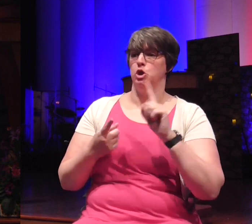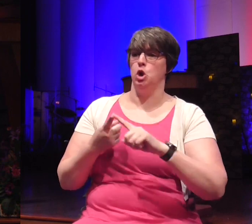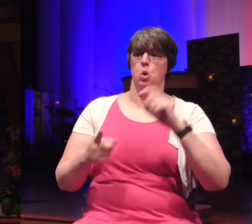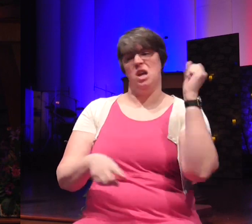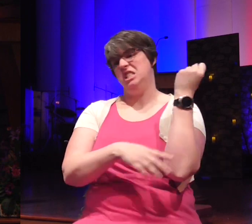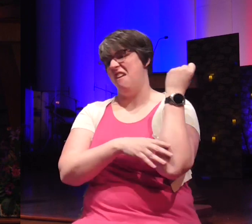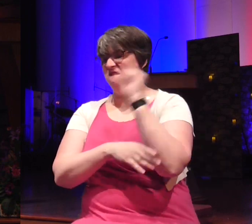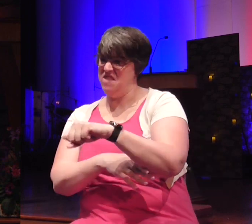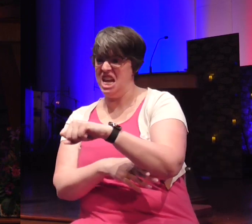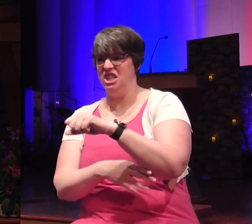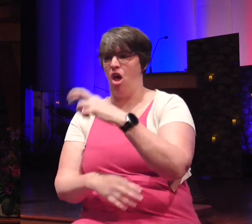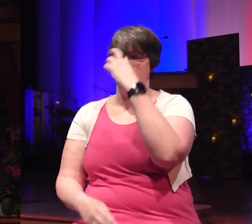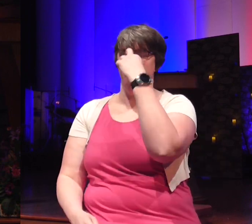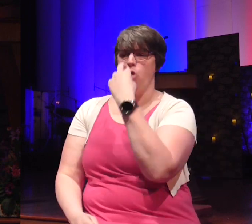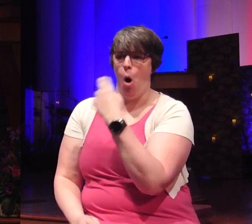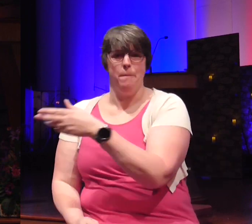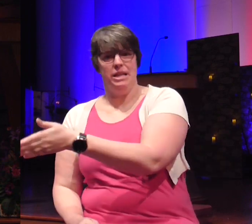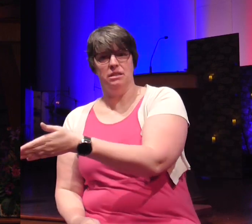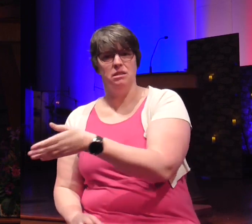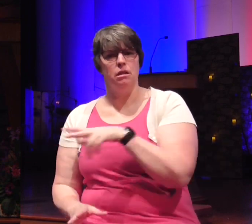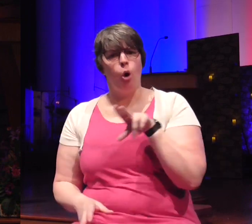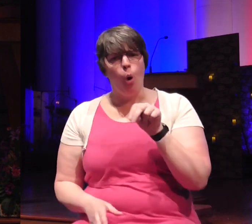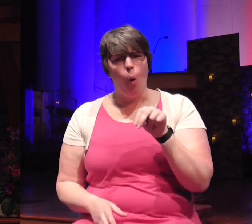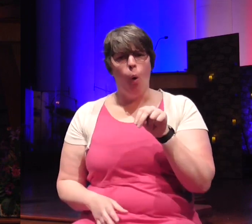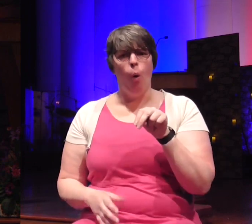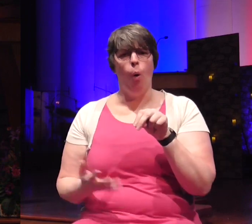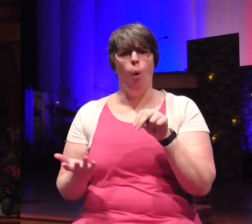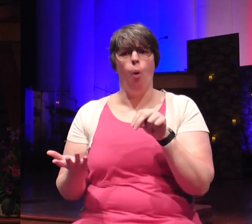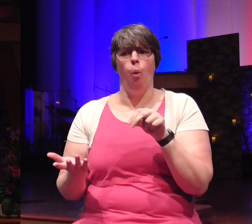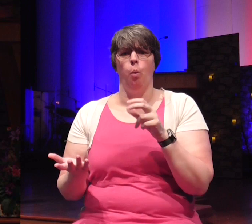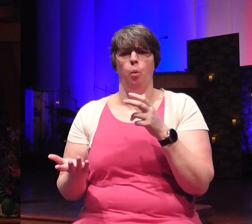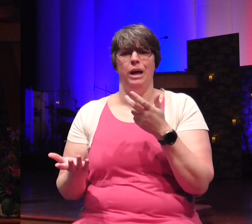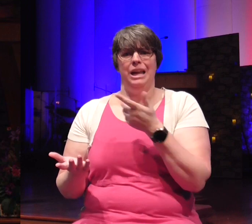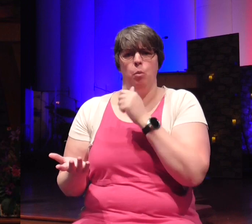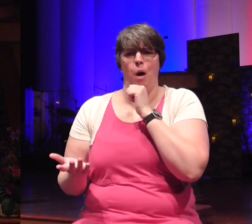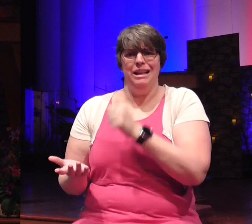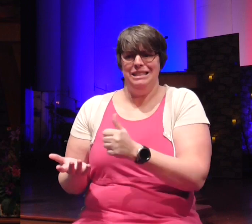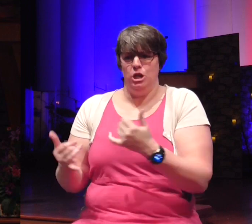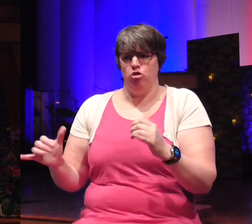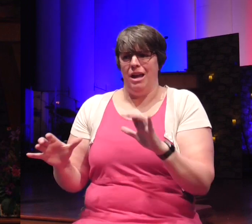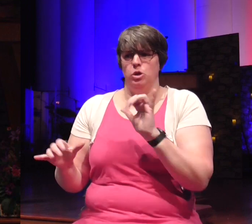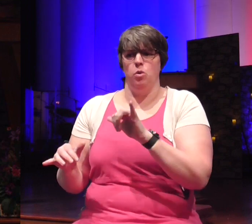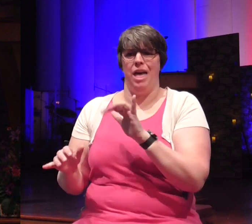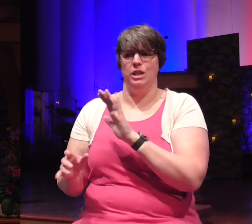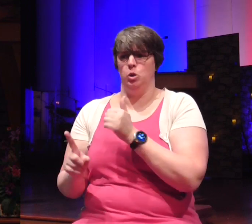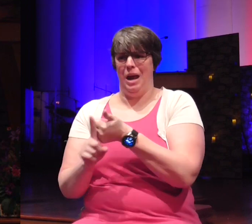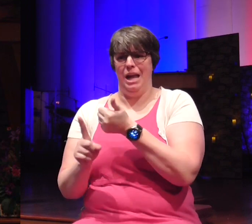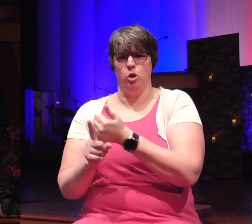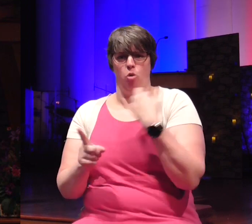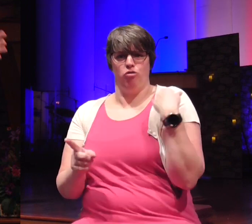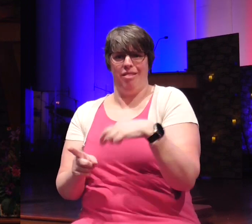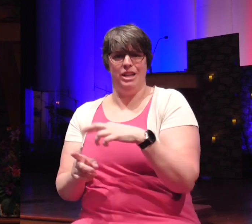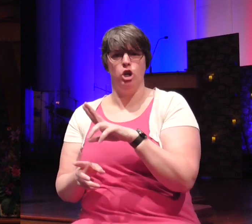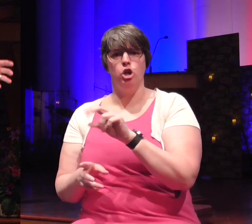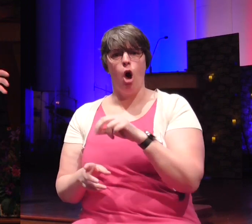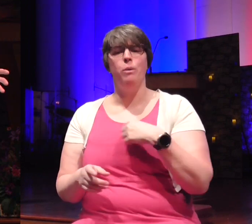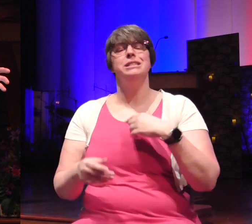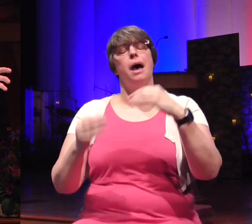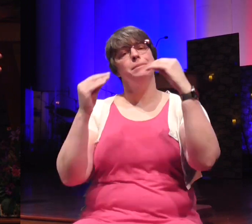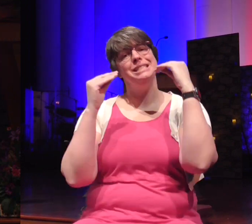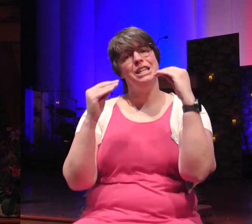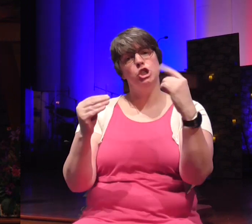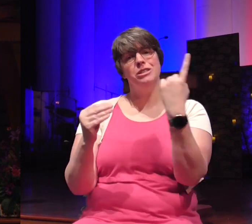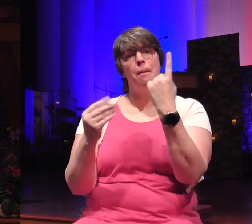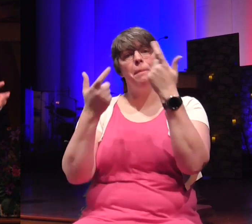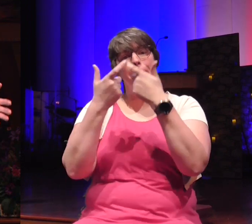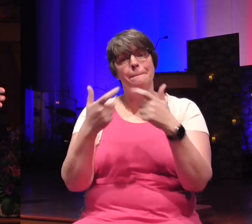Roman authorities or to supersede even the Pharisees and Sadducees of his own tradition. He said, I'm teaching something bigger than both and